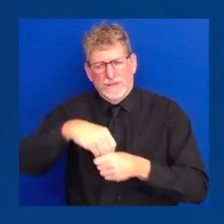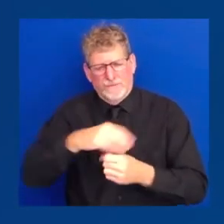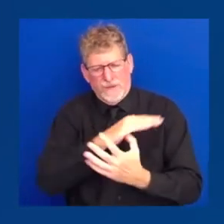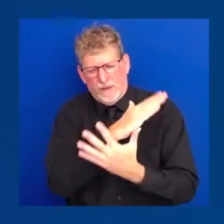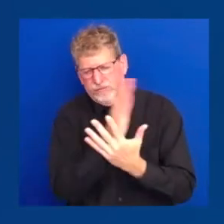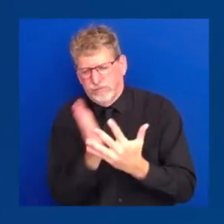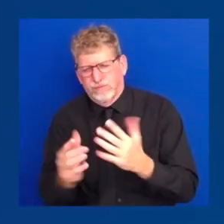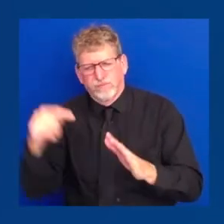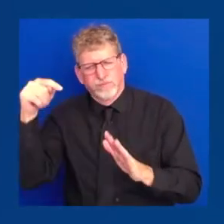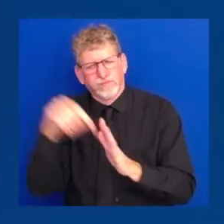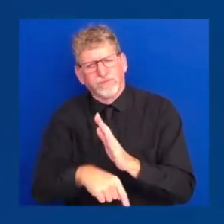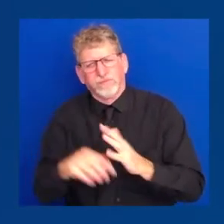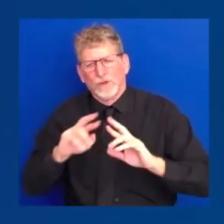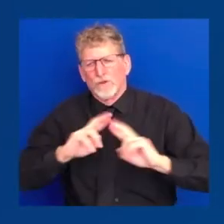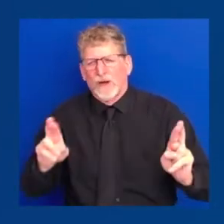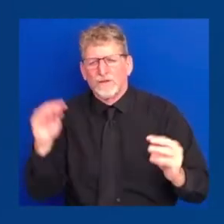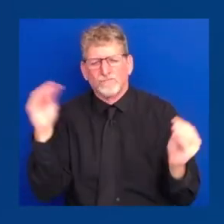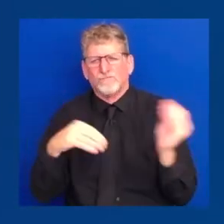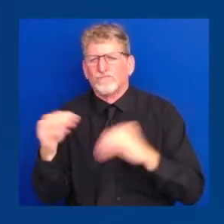additional funding.